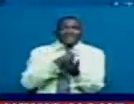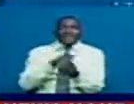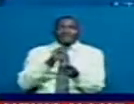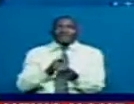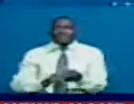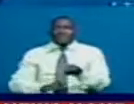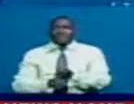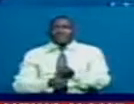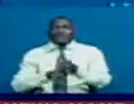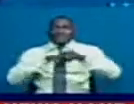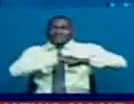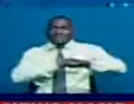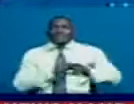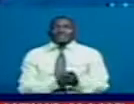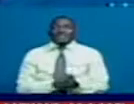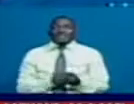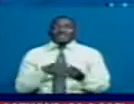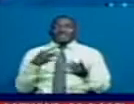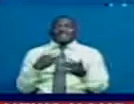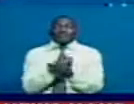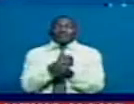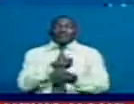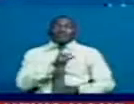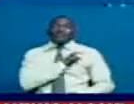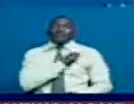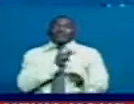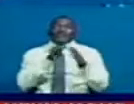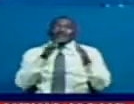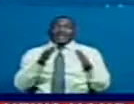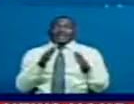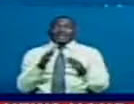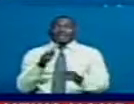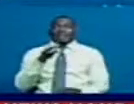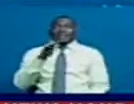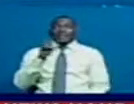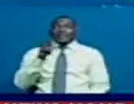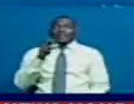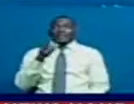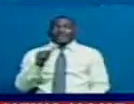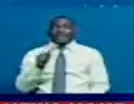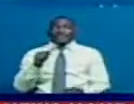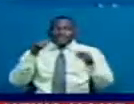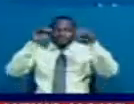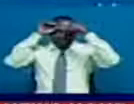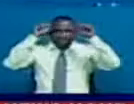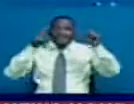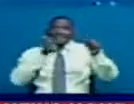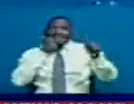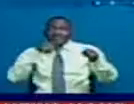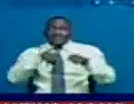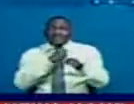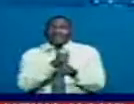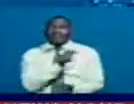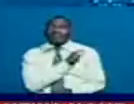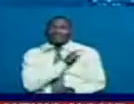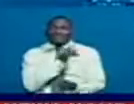up security. At the inauguration of a new divisional police headquarters at Bekwai in the Ashanti region, the president said this year the